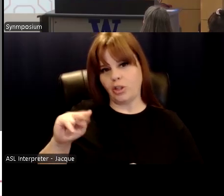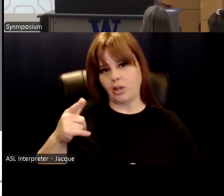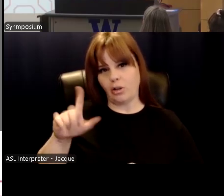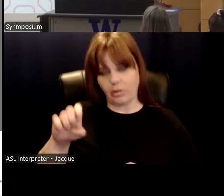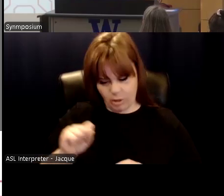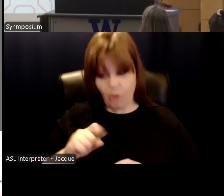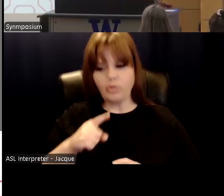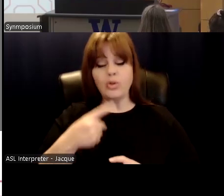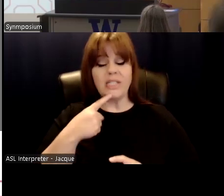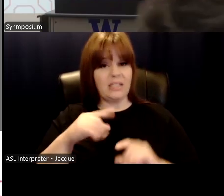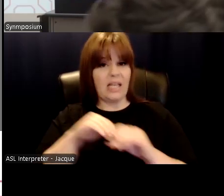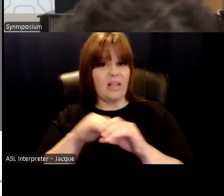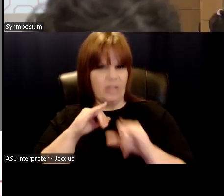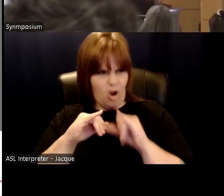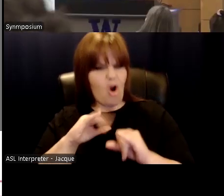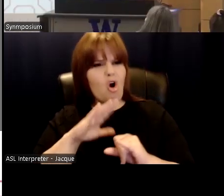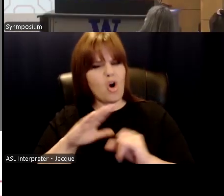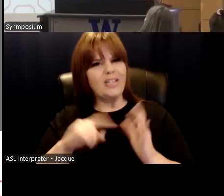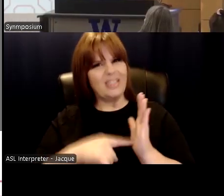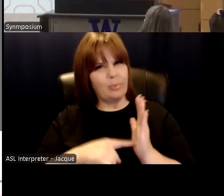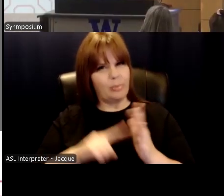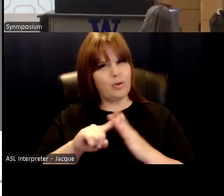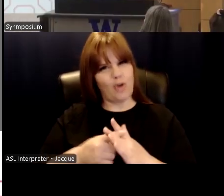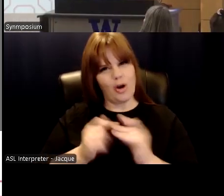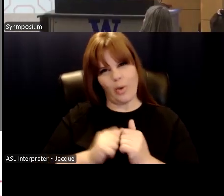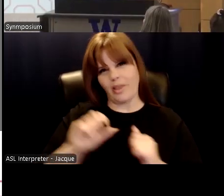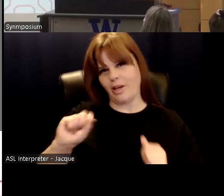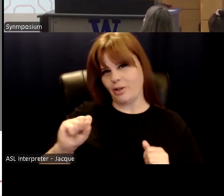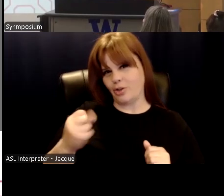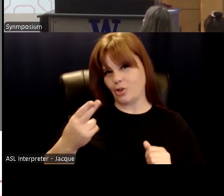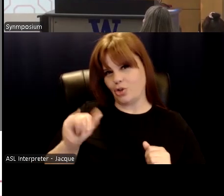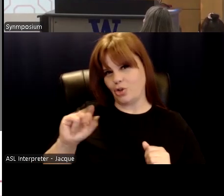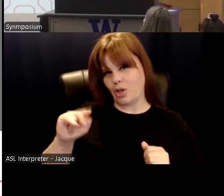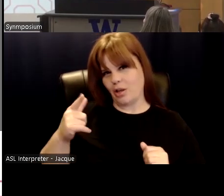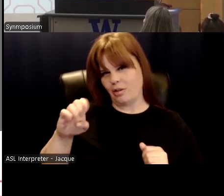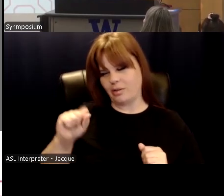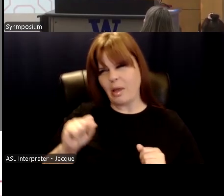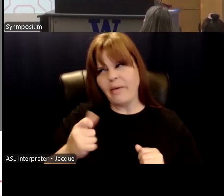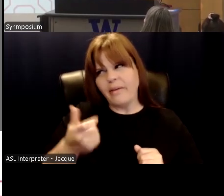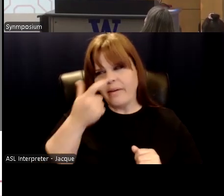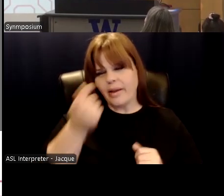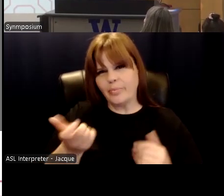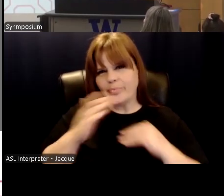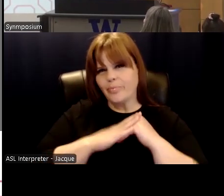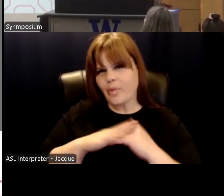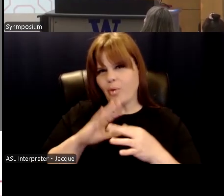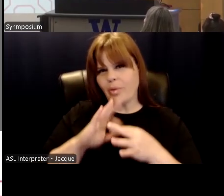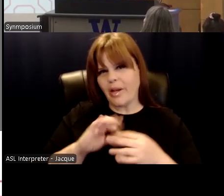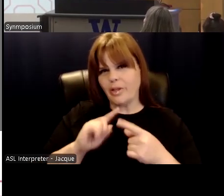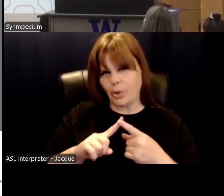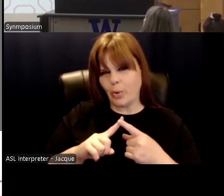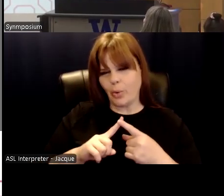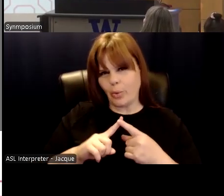her symptoms started with shingles. Interesting overlap in terms of infection-associated chronic conditions.